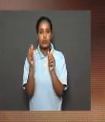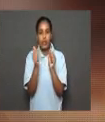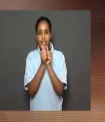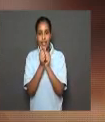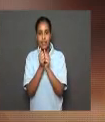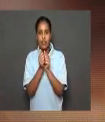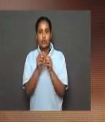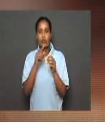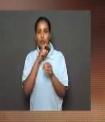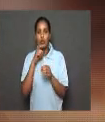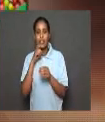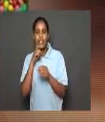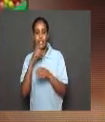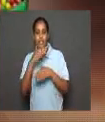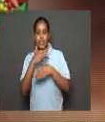solid structures.